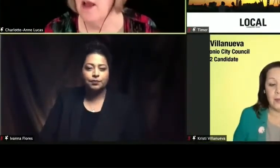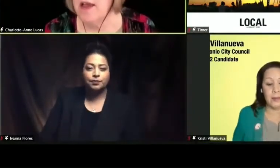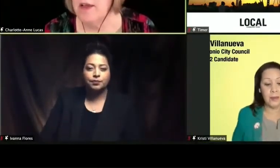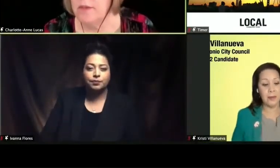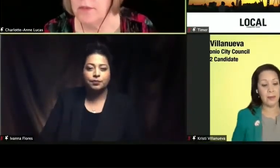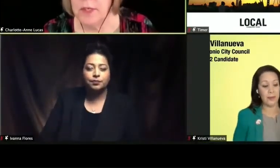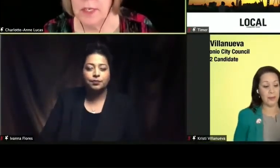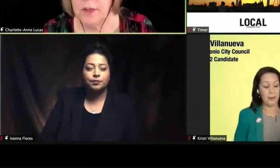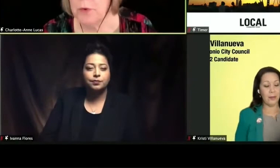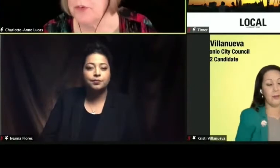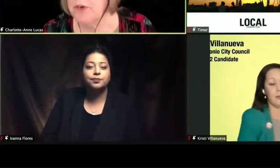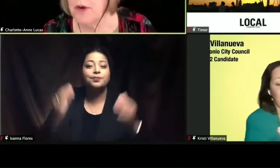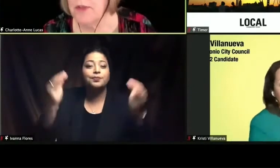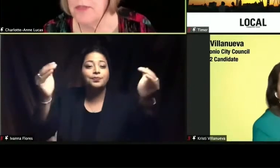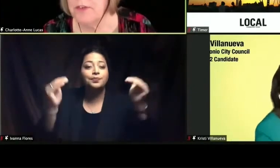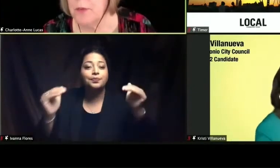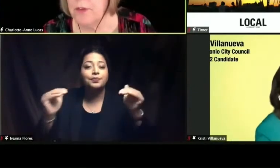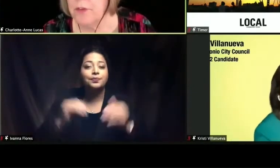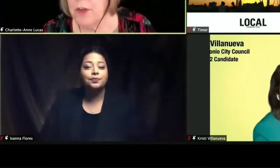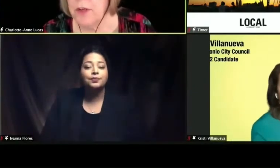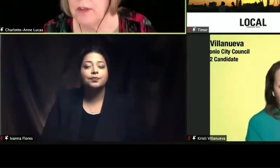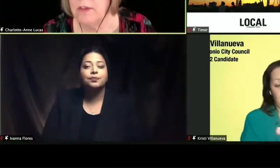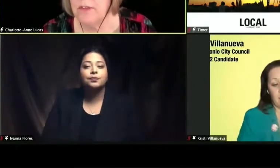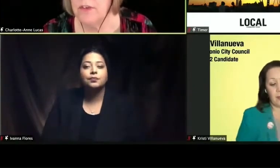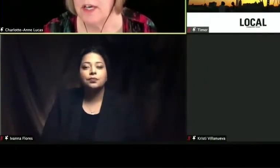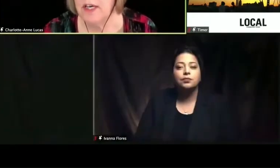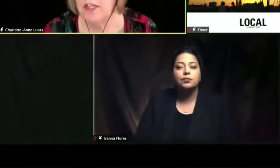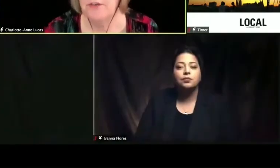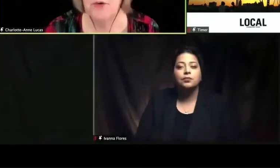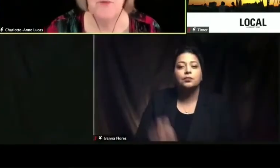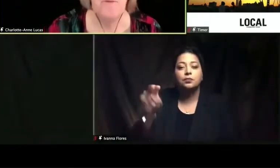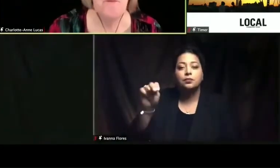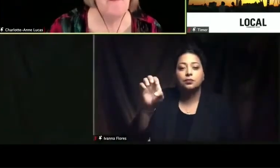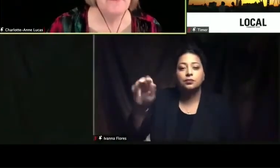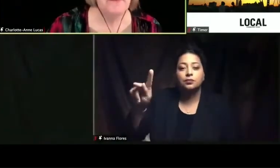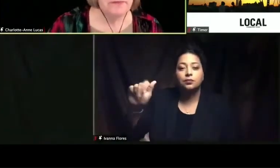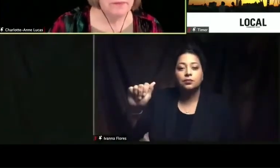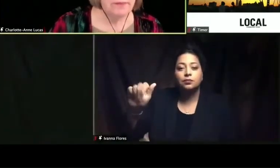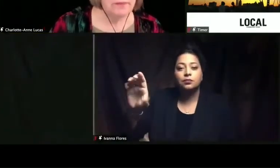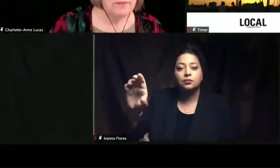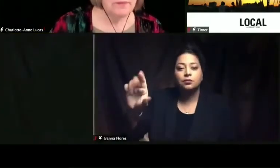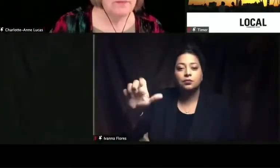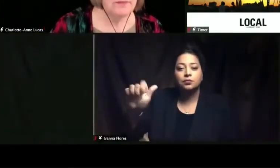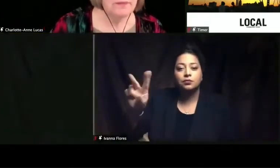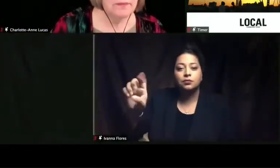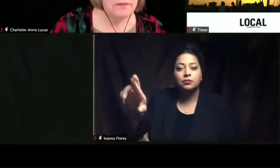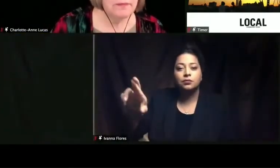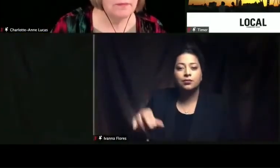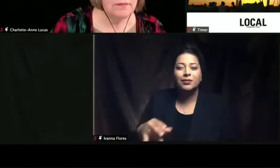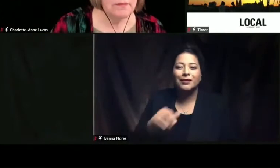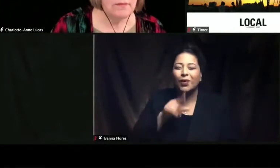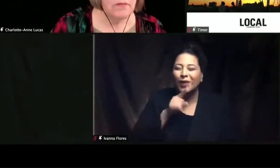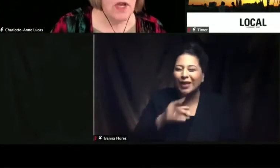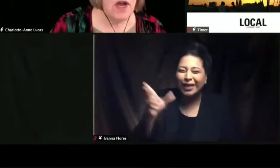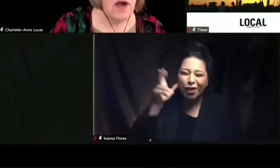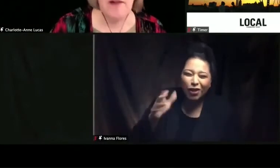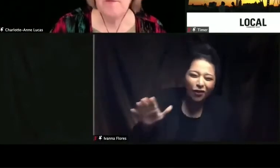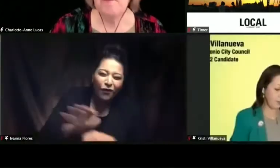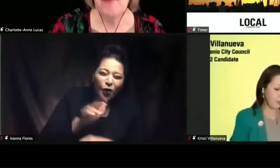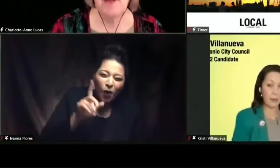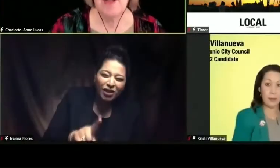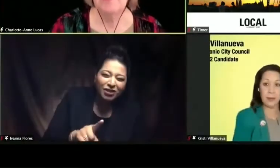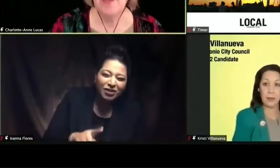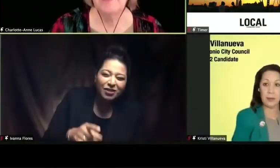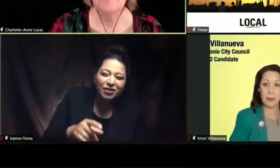Okay. And the next person on this question is Neka Cleaver. So I didn't really hear the whole question because my computer